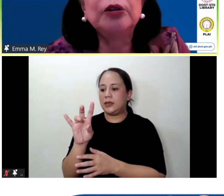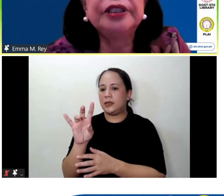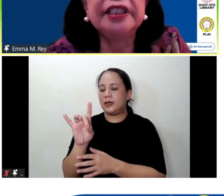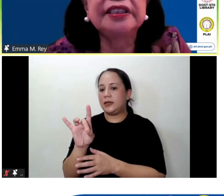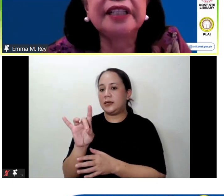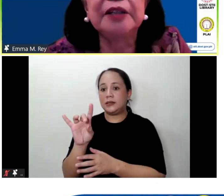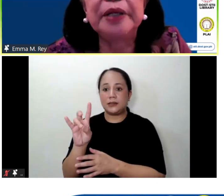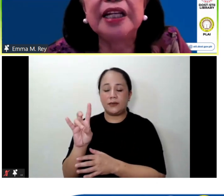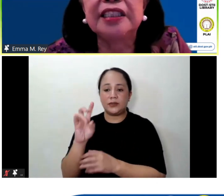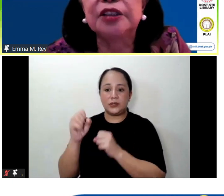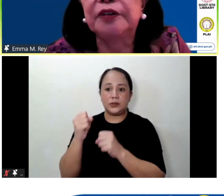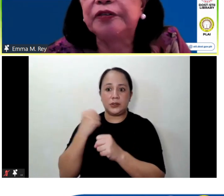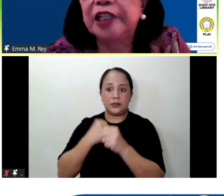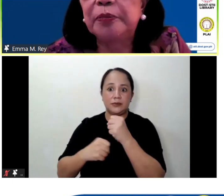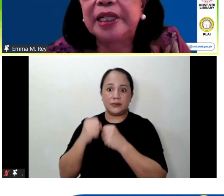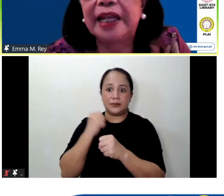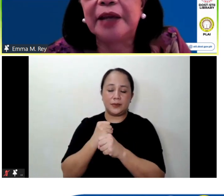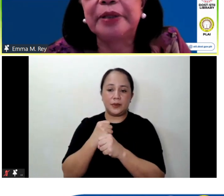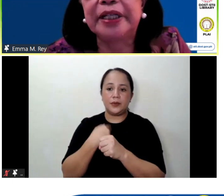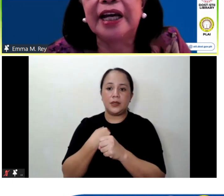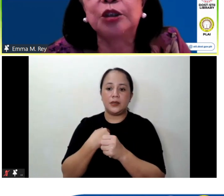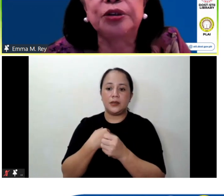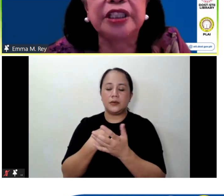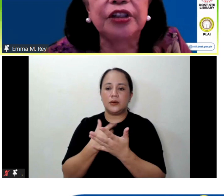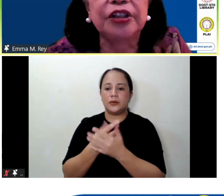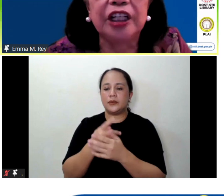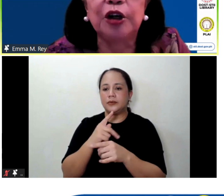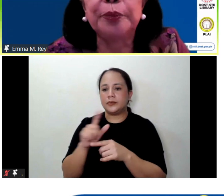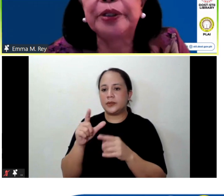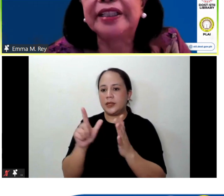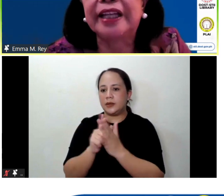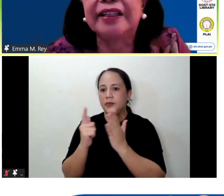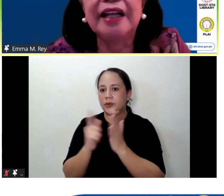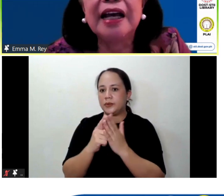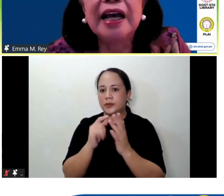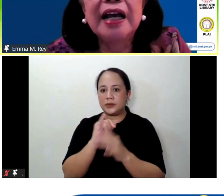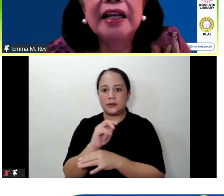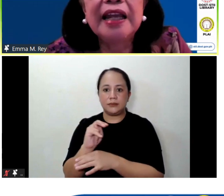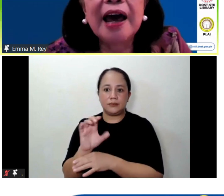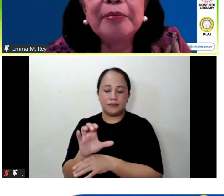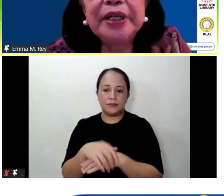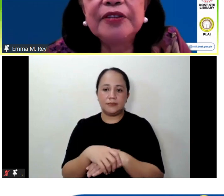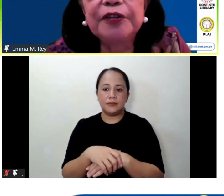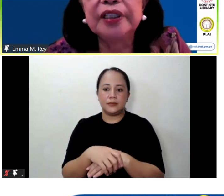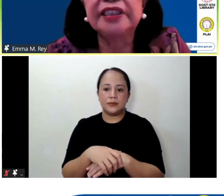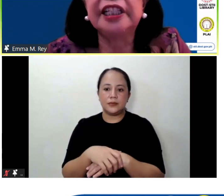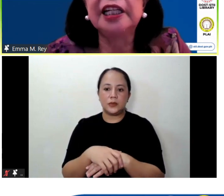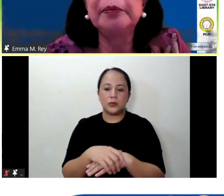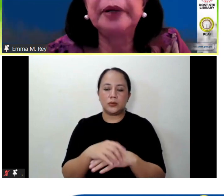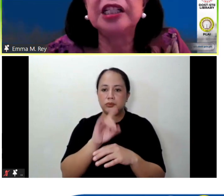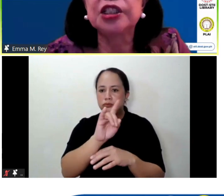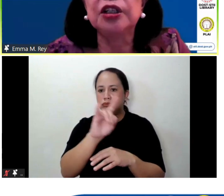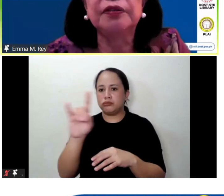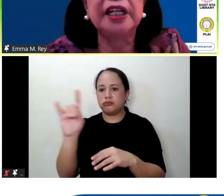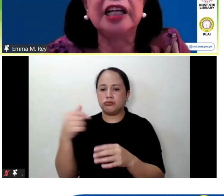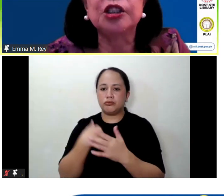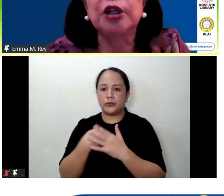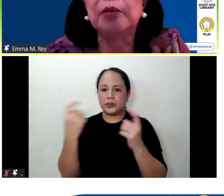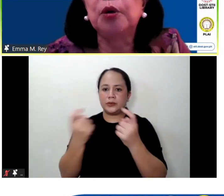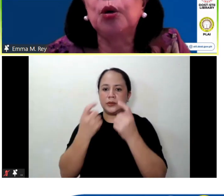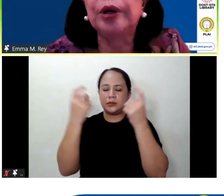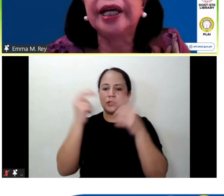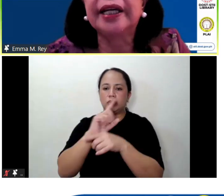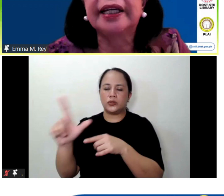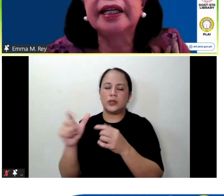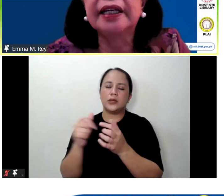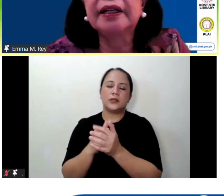the founders and pillars of the Philippine Library Association Incorporated lobbied for the celebration of the National